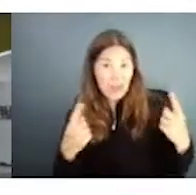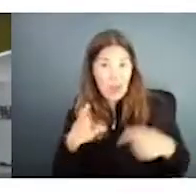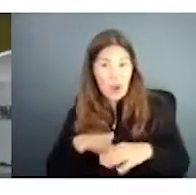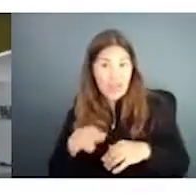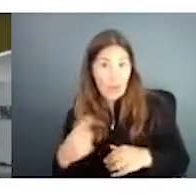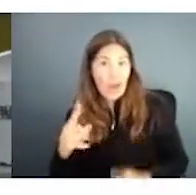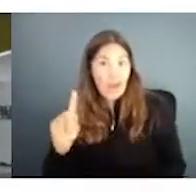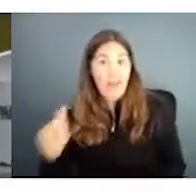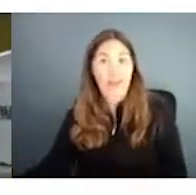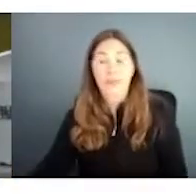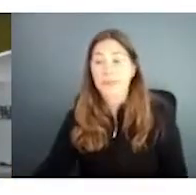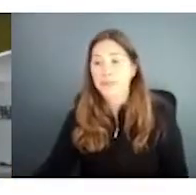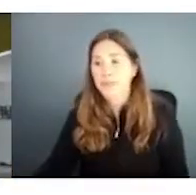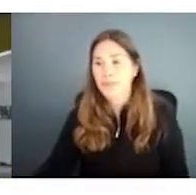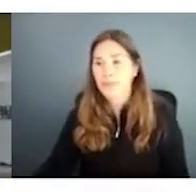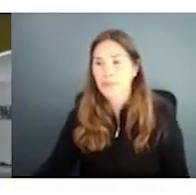that?